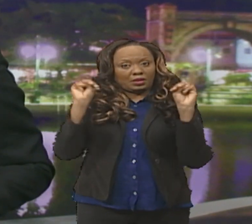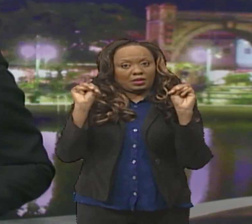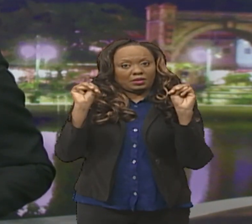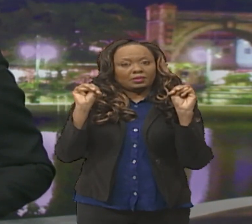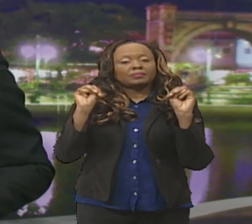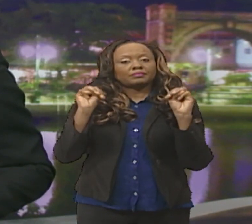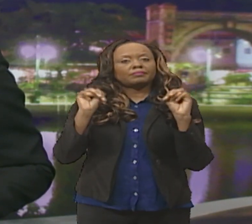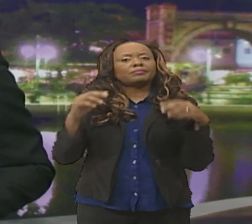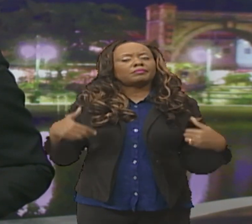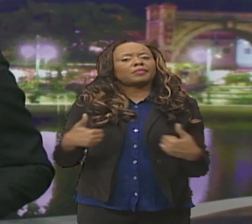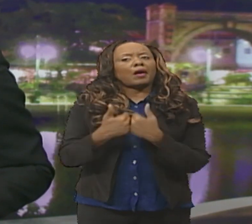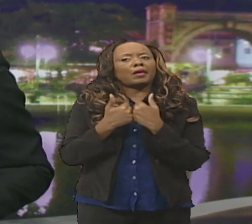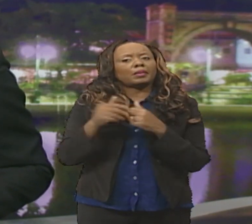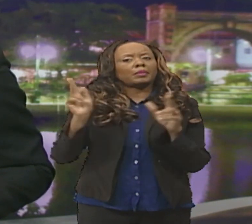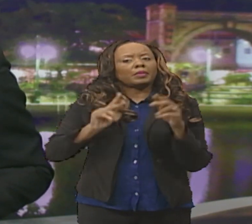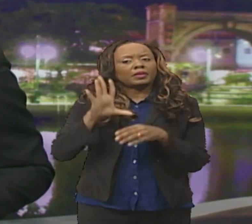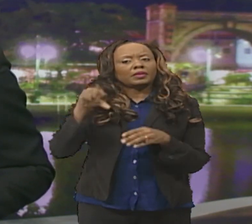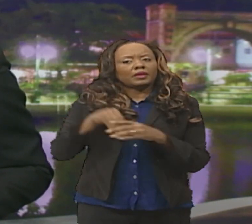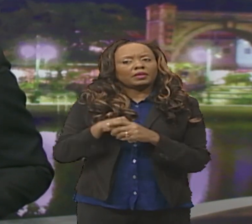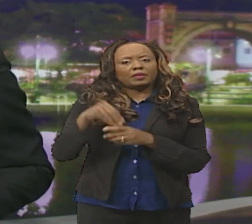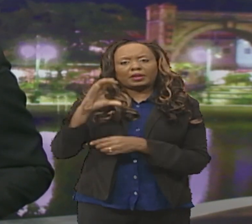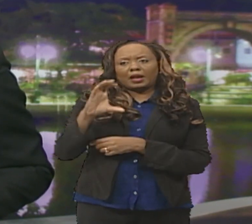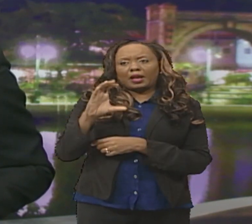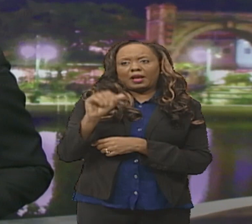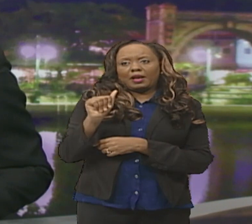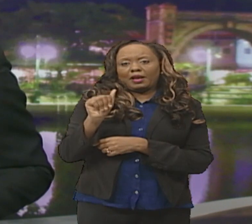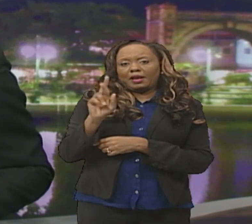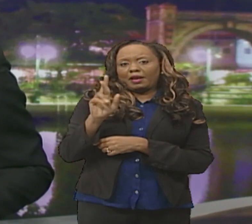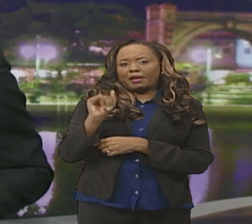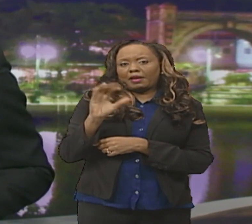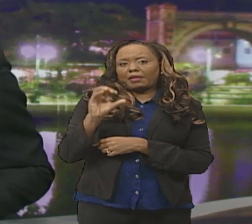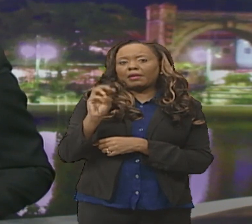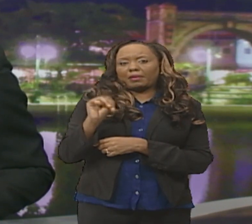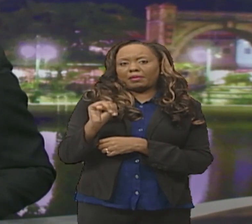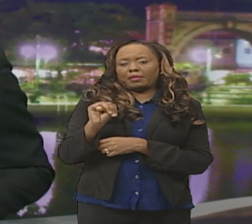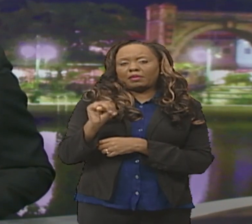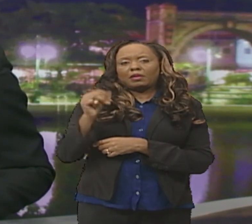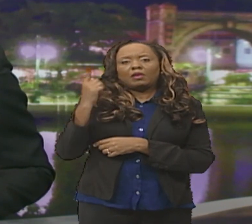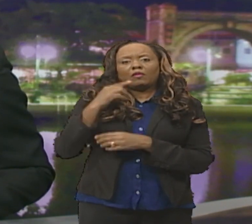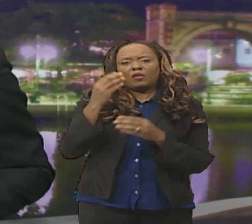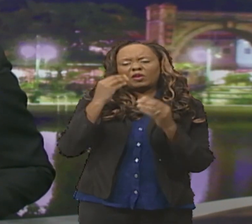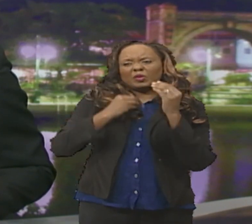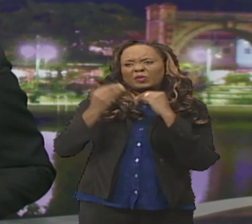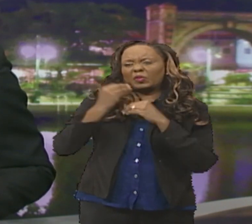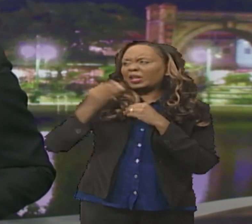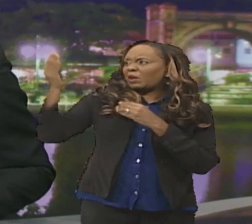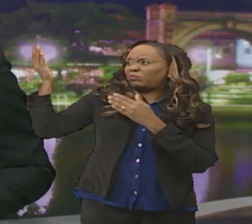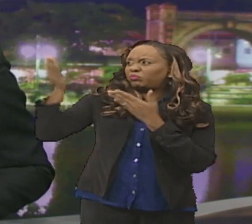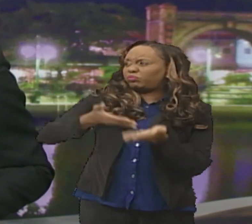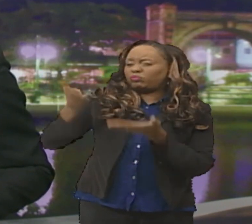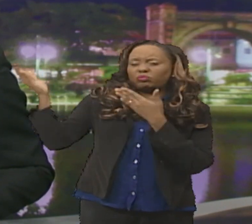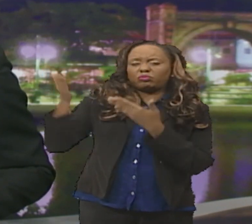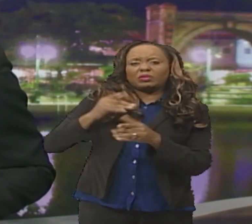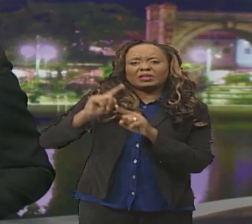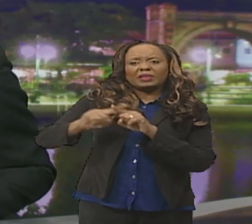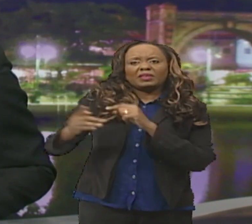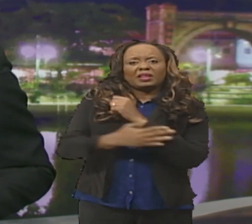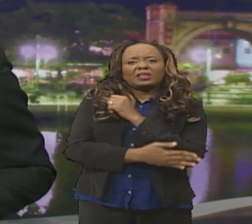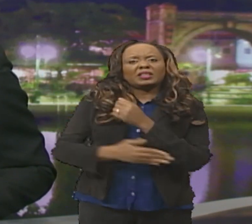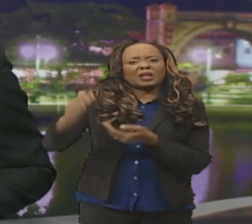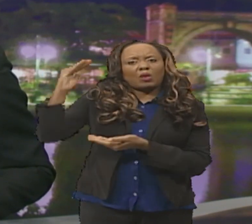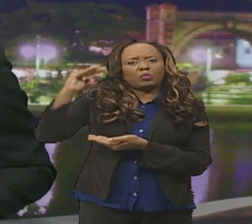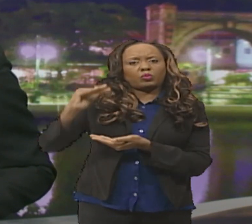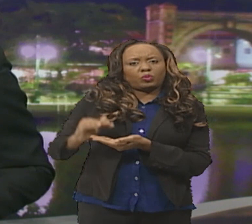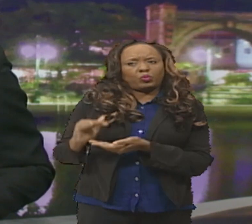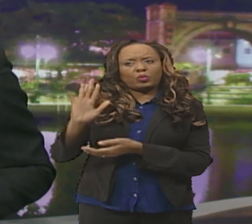Minister Mia Motley has challenged CARICOM to cut its $4 billion food import bill by 25% within